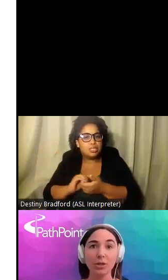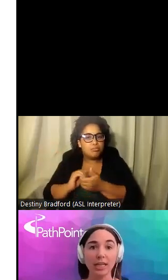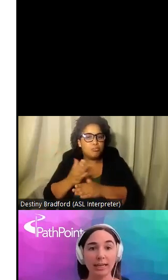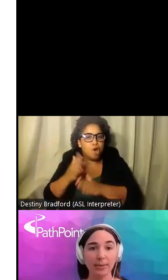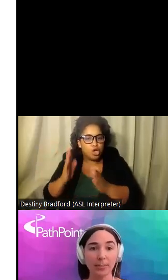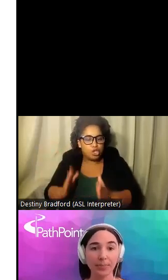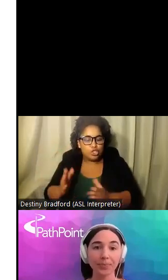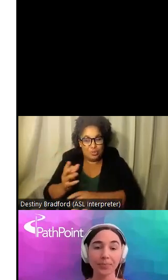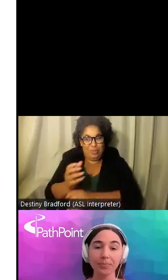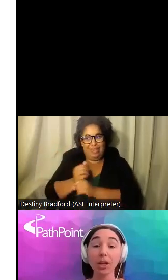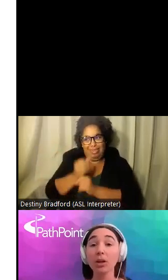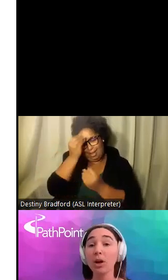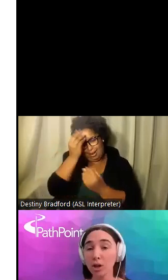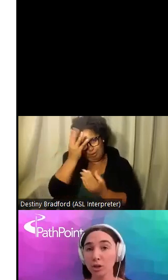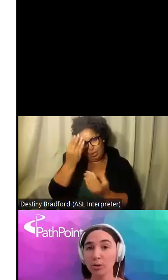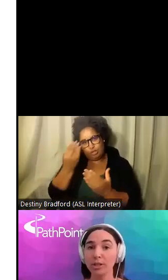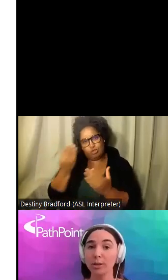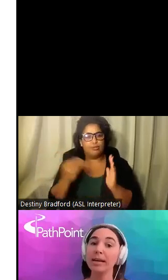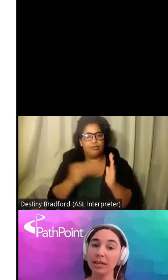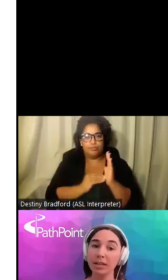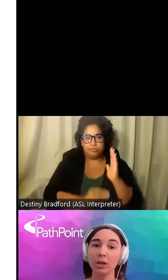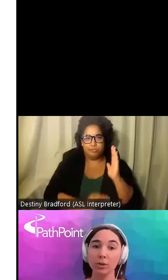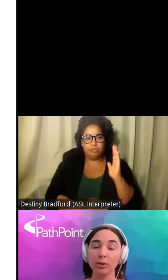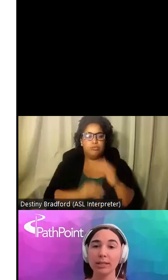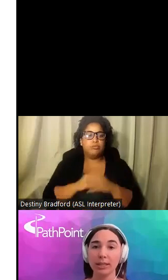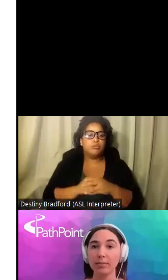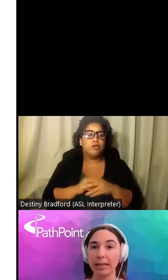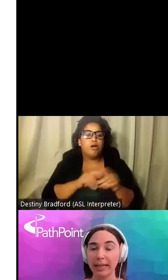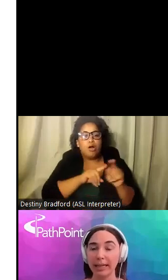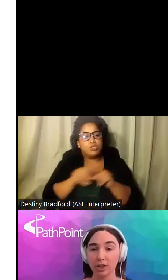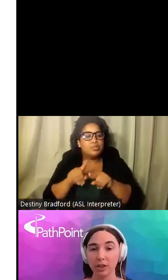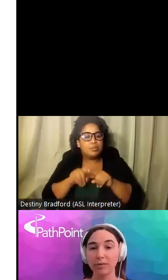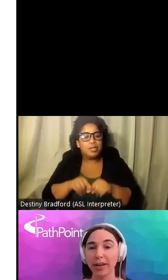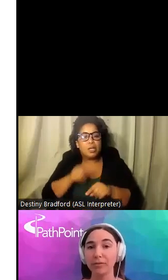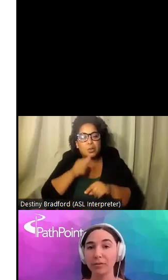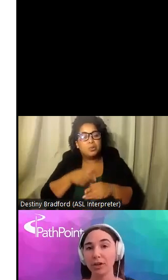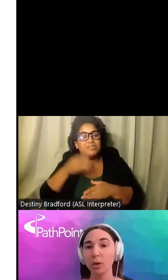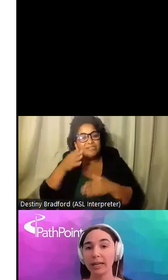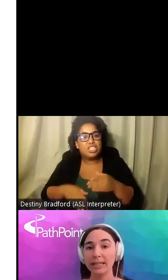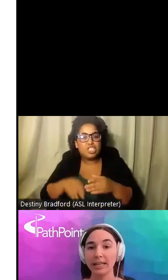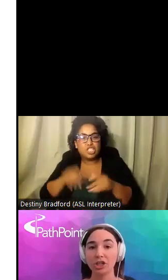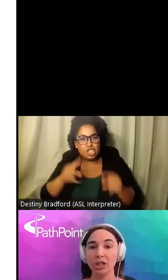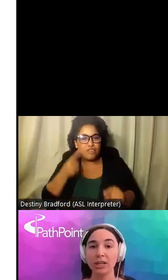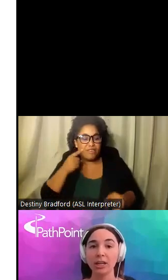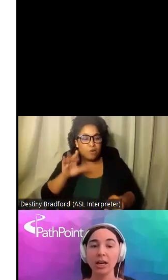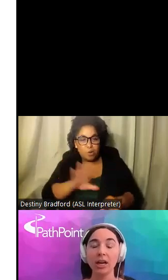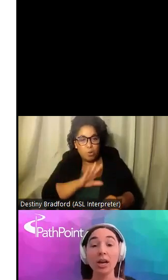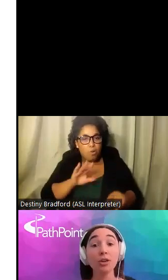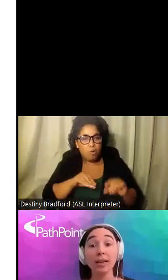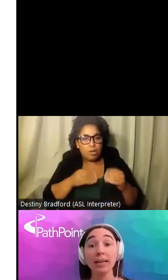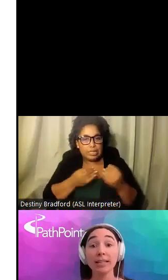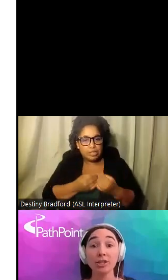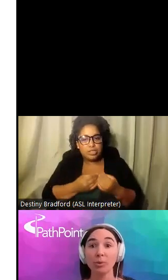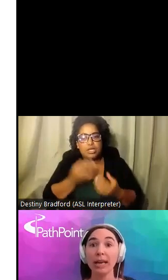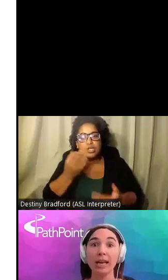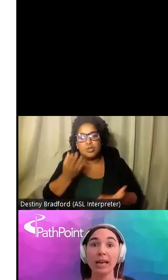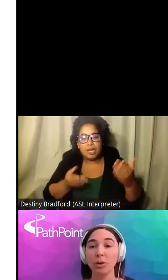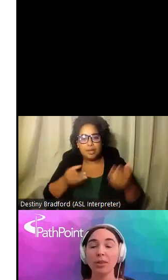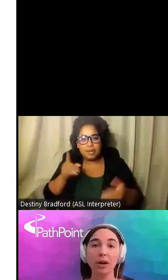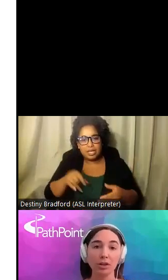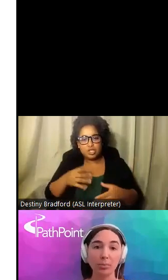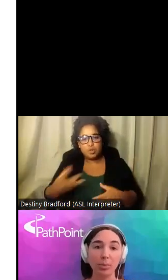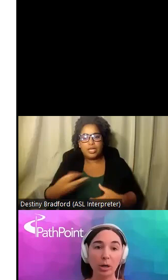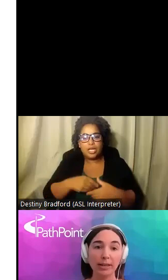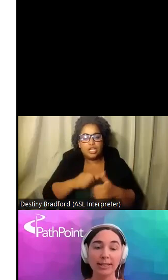that you need. Also, depending on who is completing the survey for your organization, you may need to engage